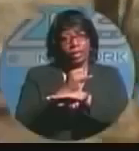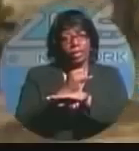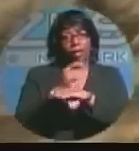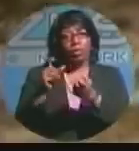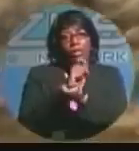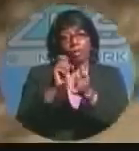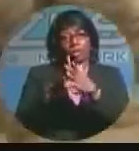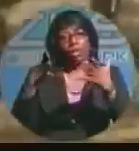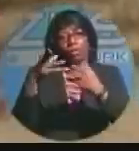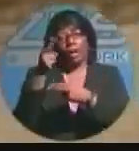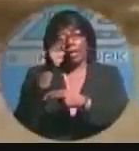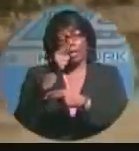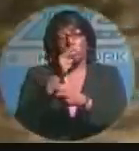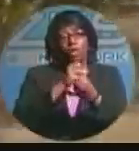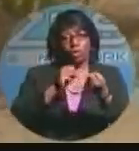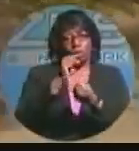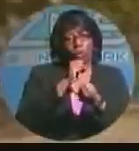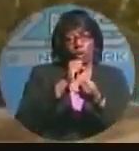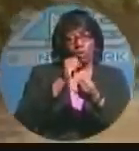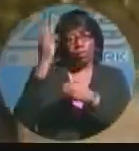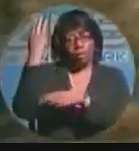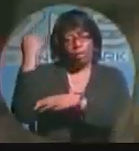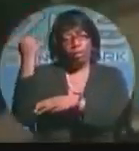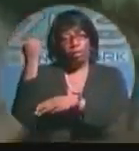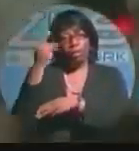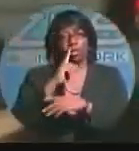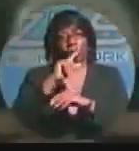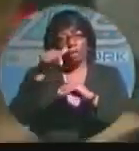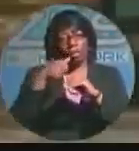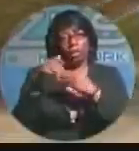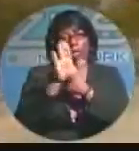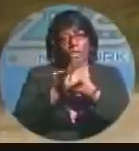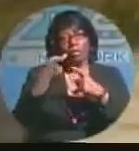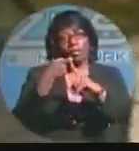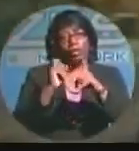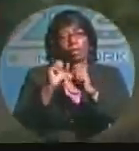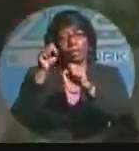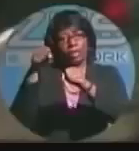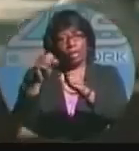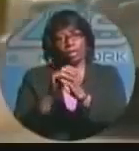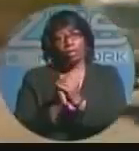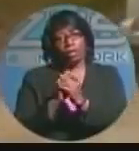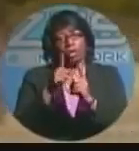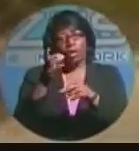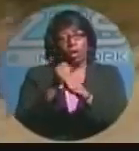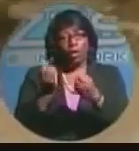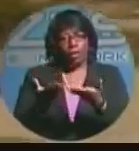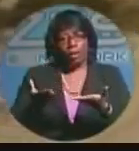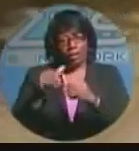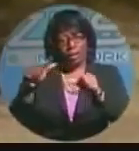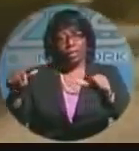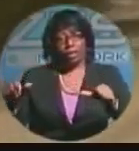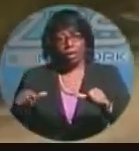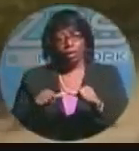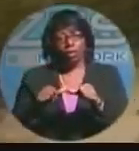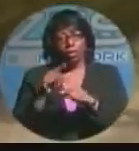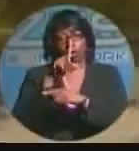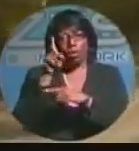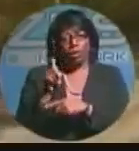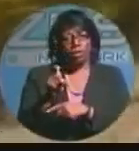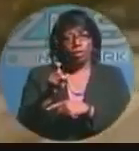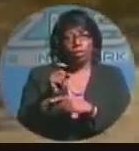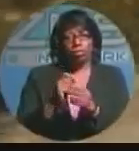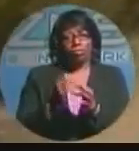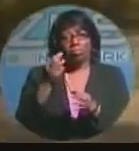Prime Minister Perry Christie talked about the importance of protection from the seas. When we got to this site here, the question was,